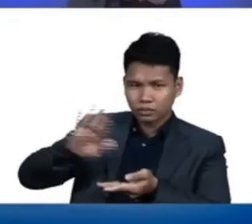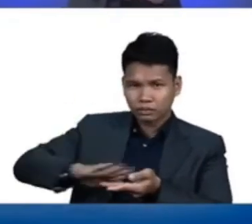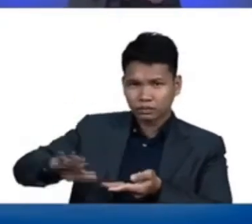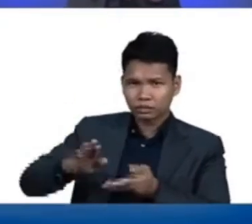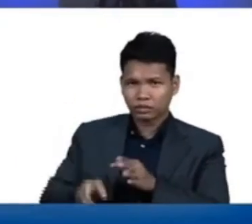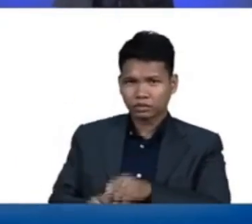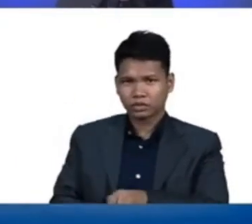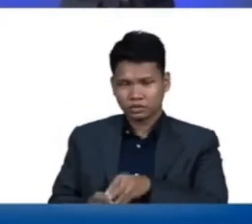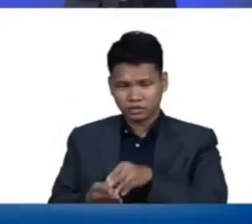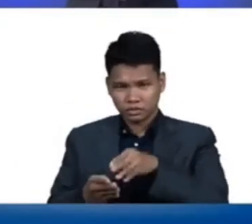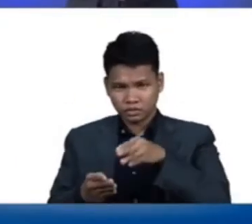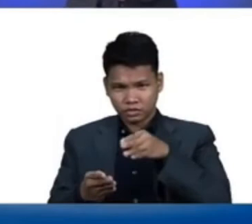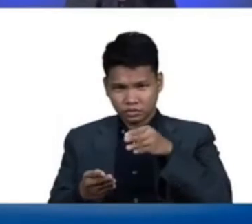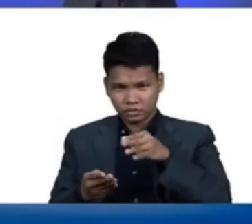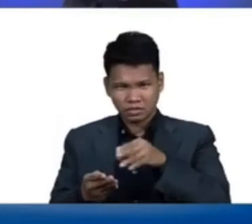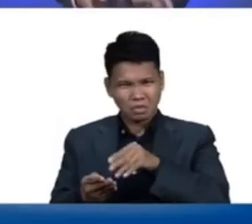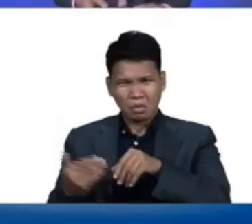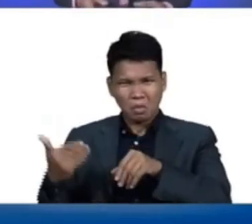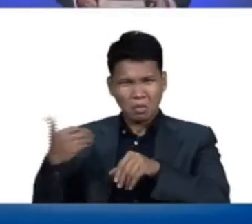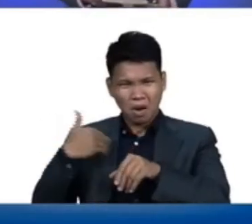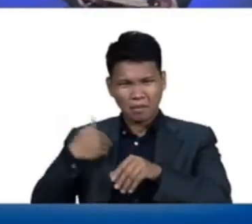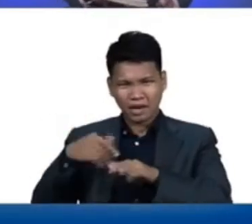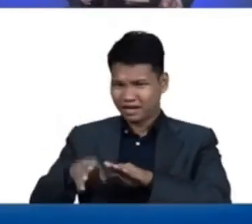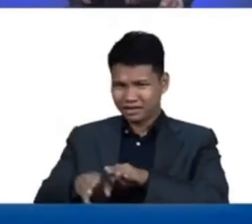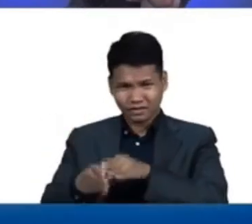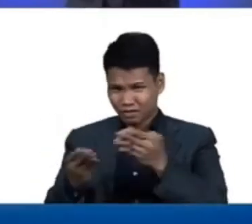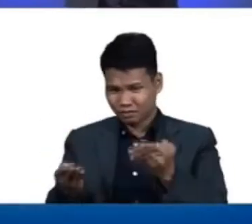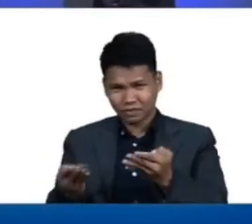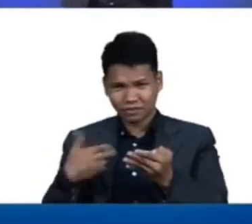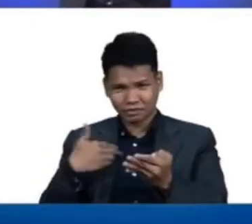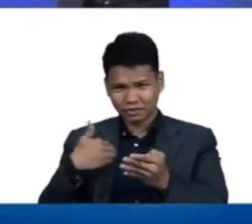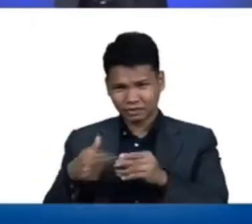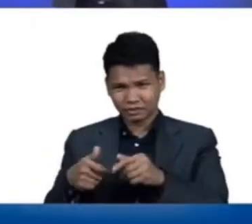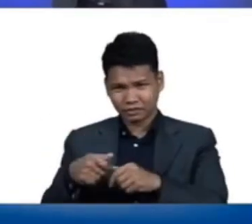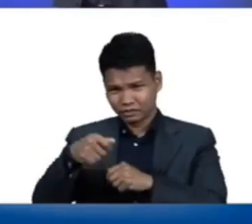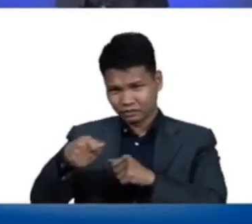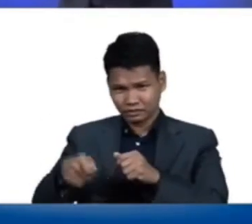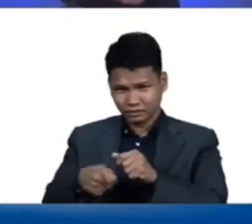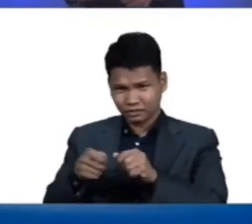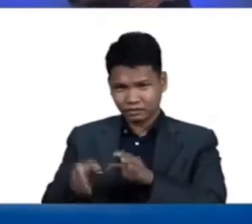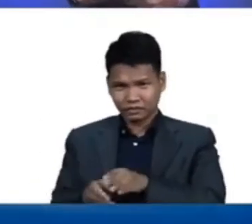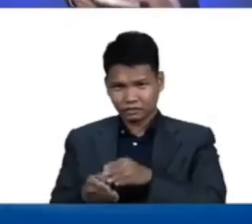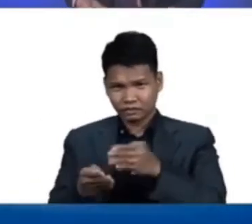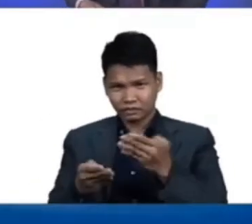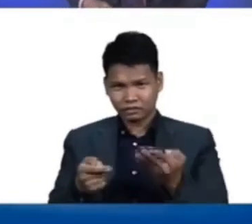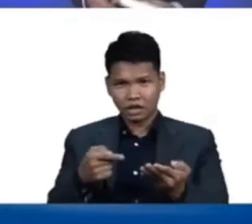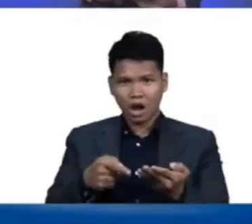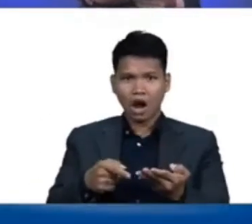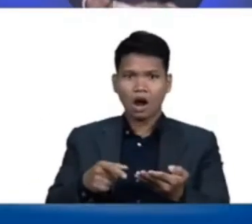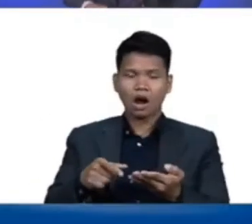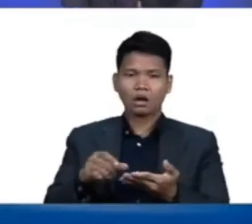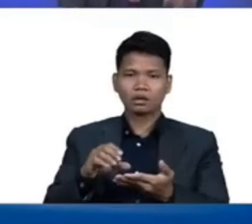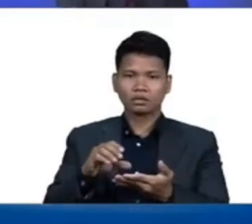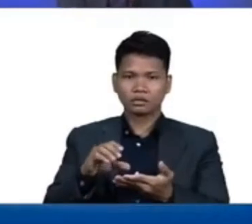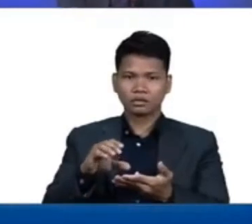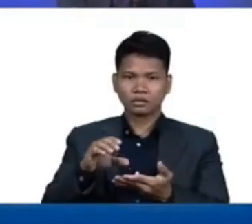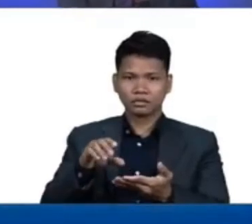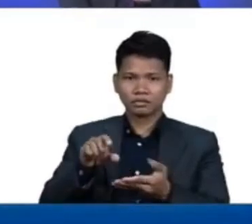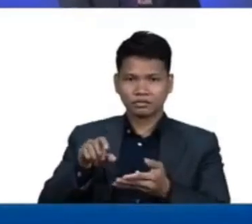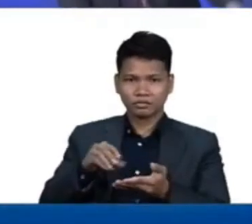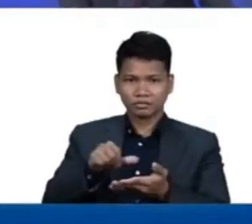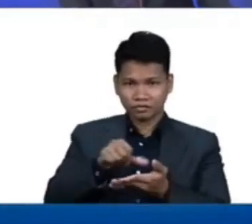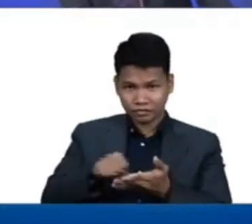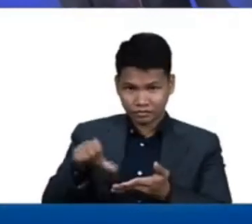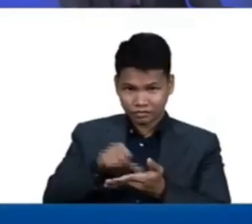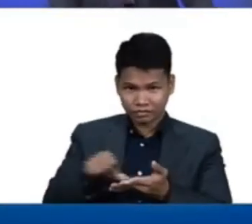hindi pa na open yung balot to find a cashier's check dated the day of his